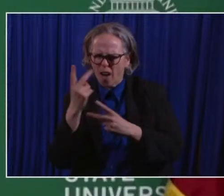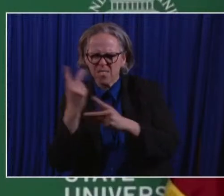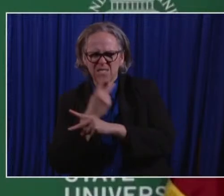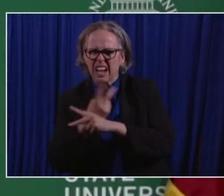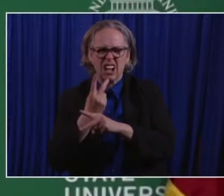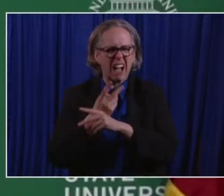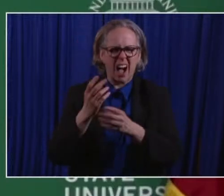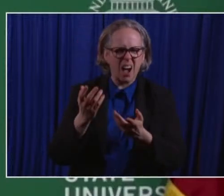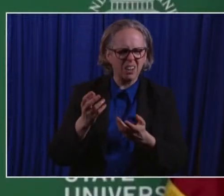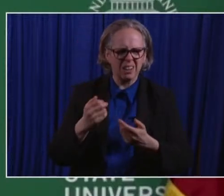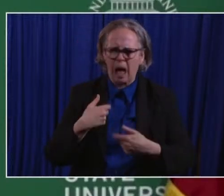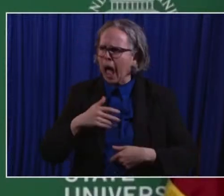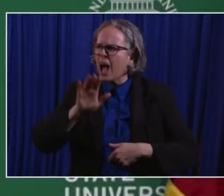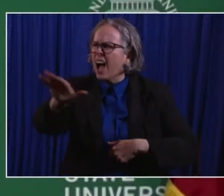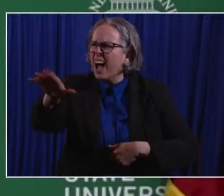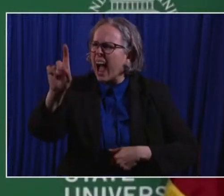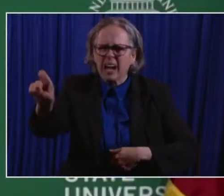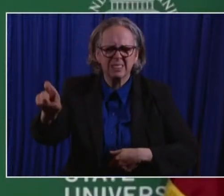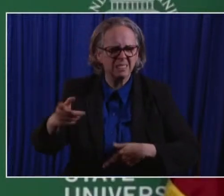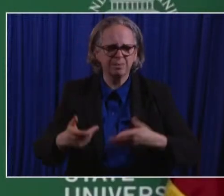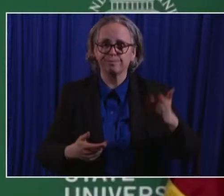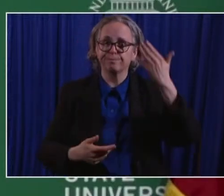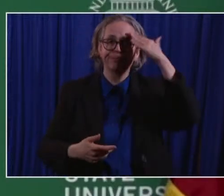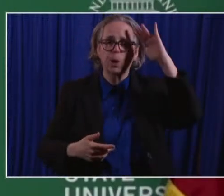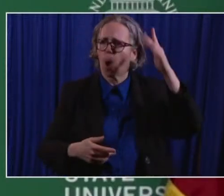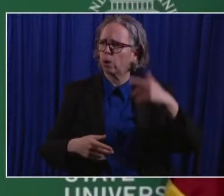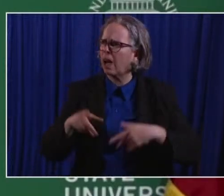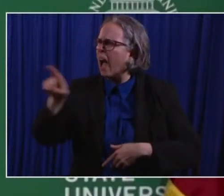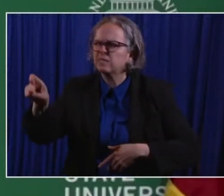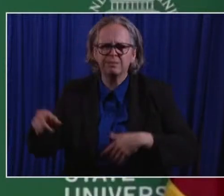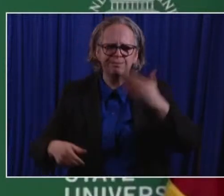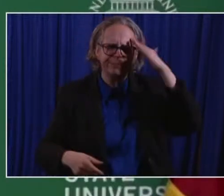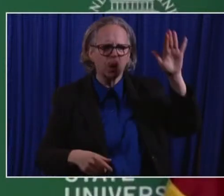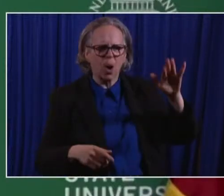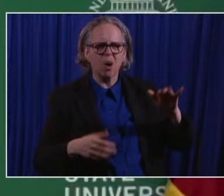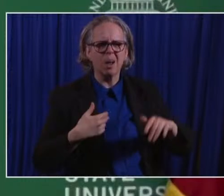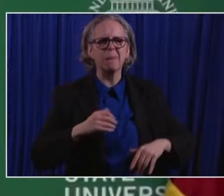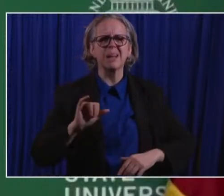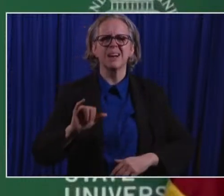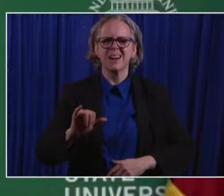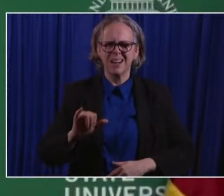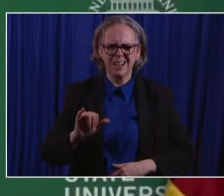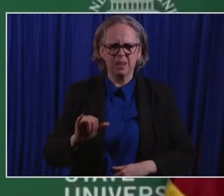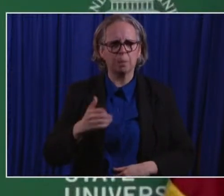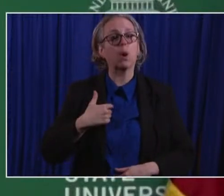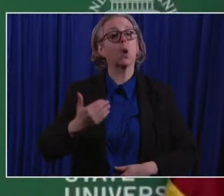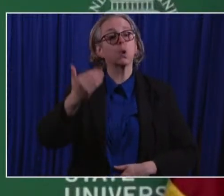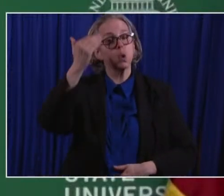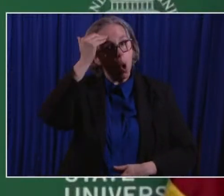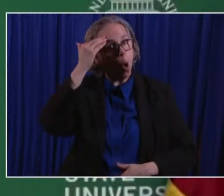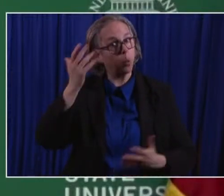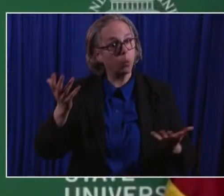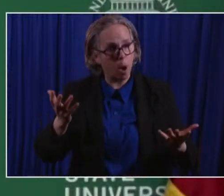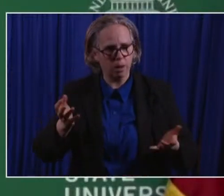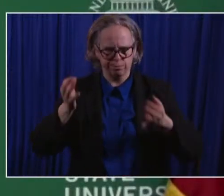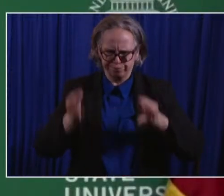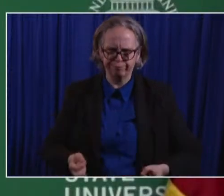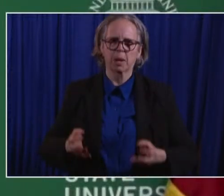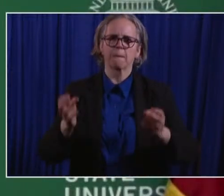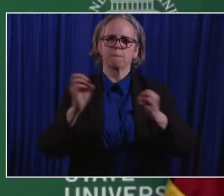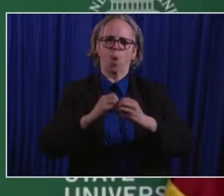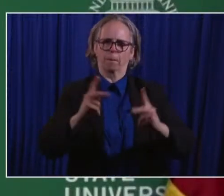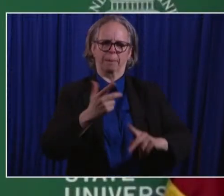us that. That's what's difficult about it. But what we do know is more vaccines are better, and we're moving in the right direction.